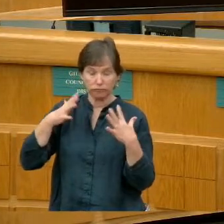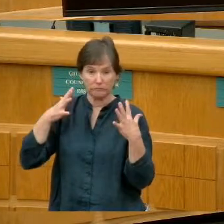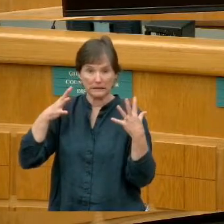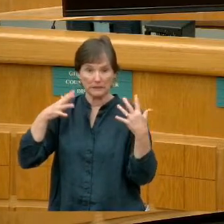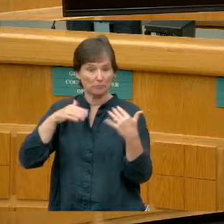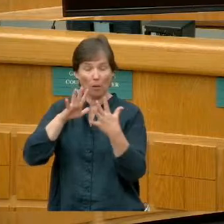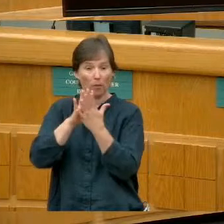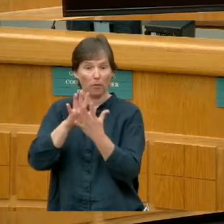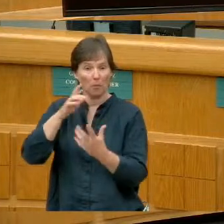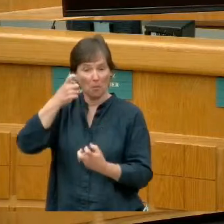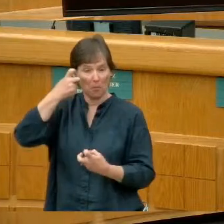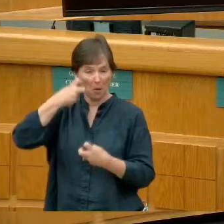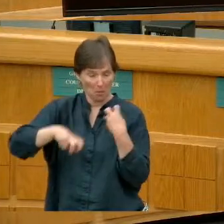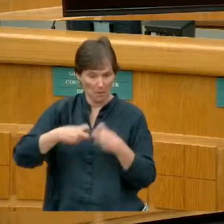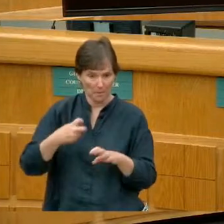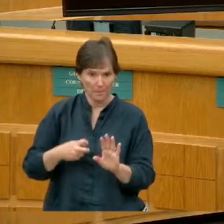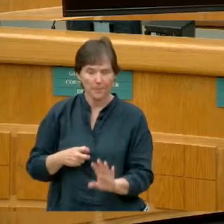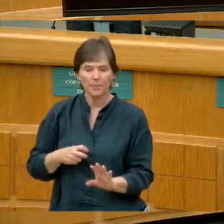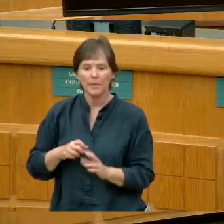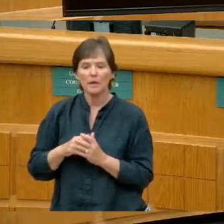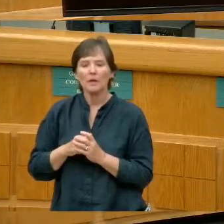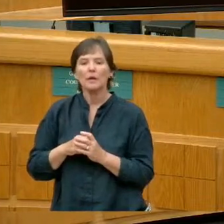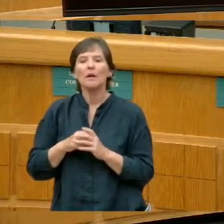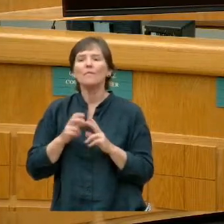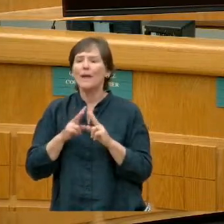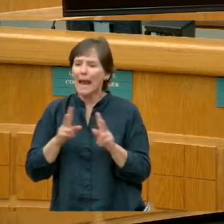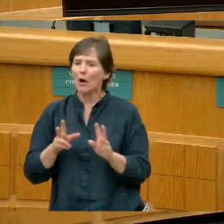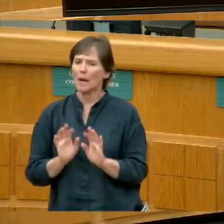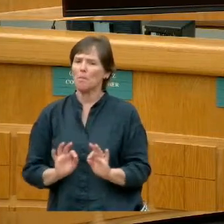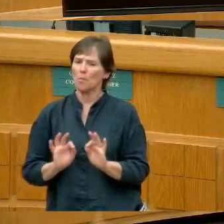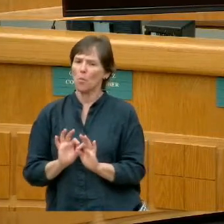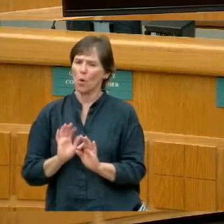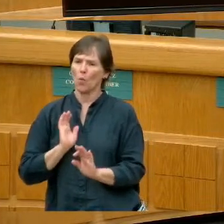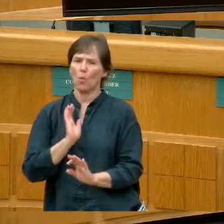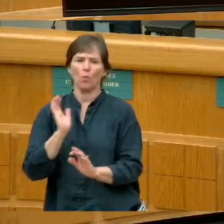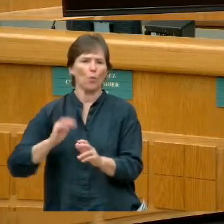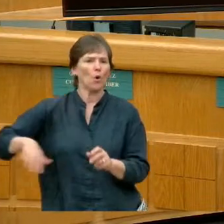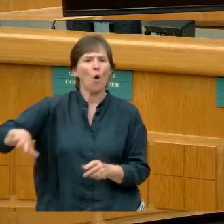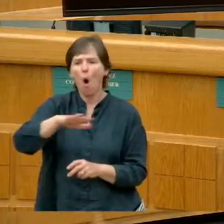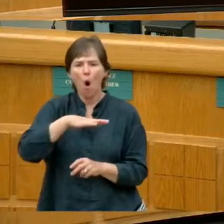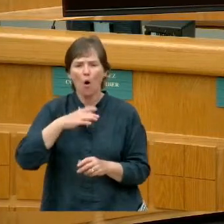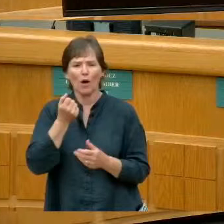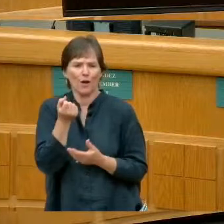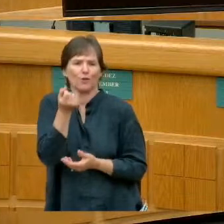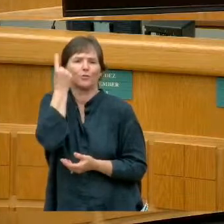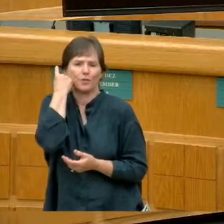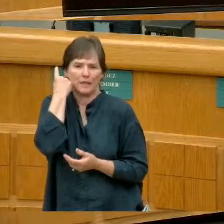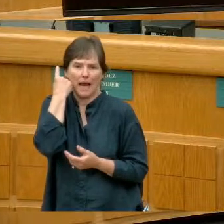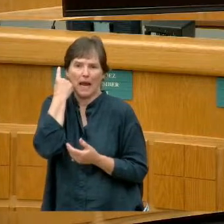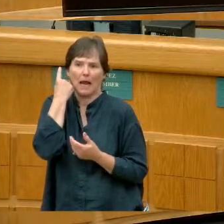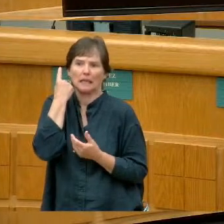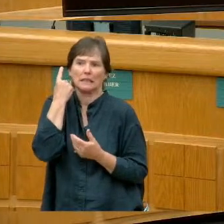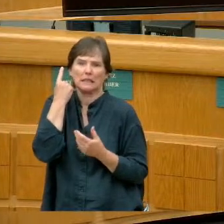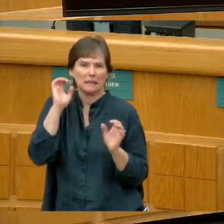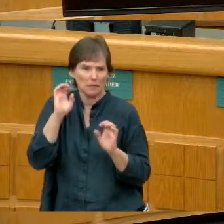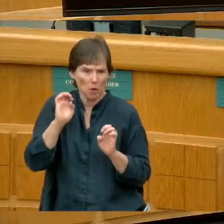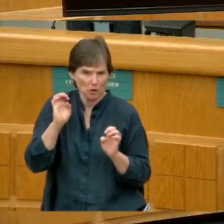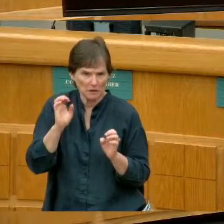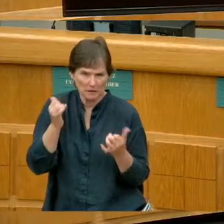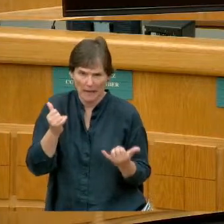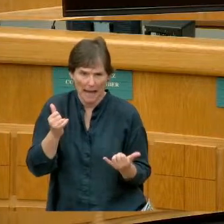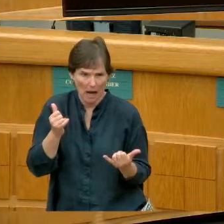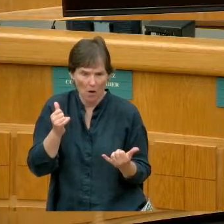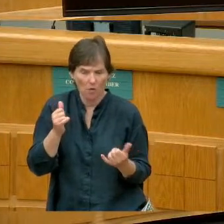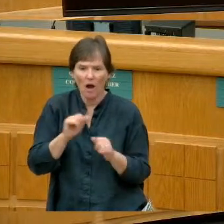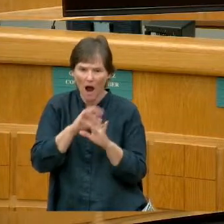it's very important that, we understand the urgency of the situation here in obviously South Texas, but this